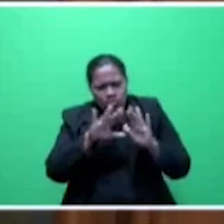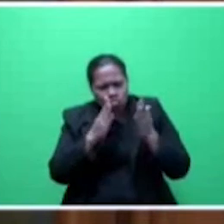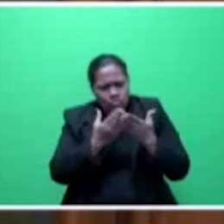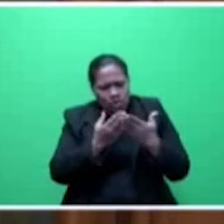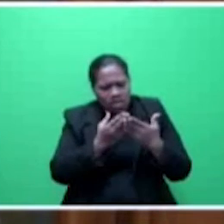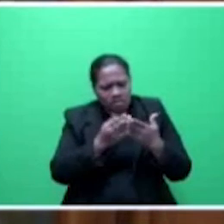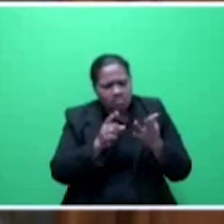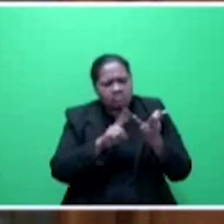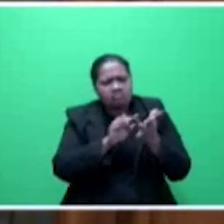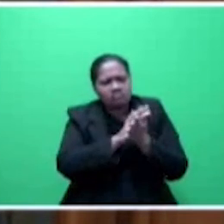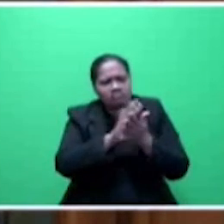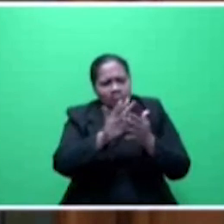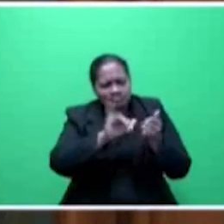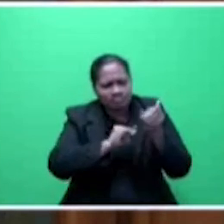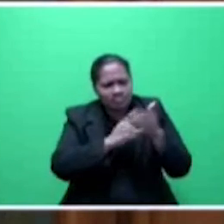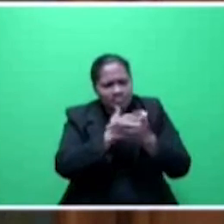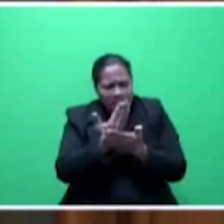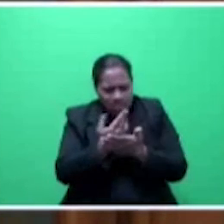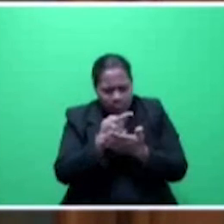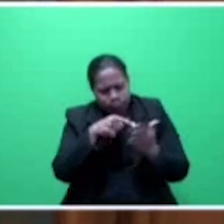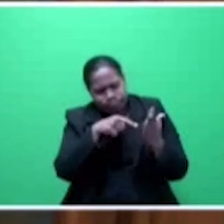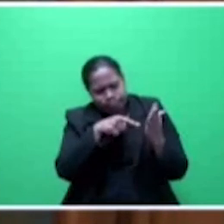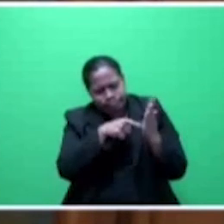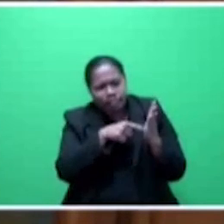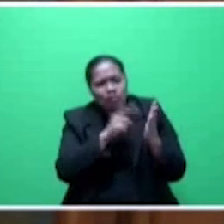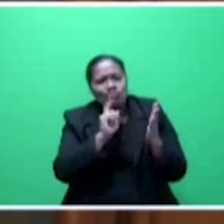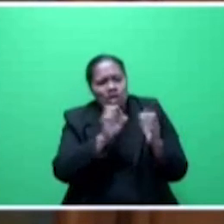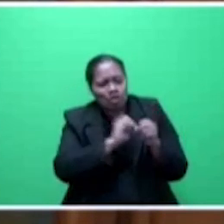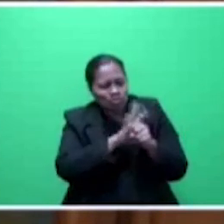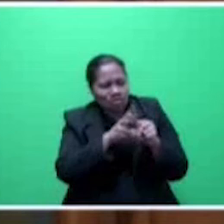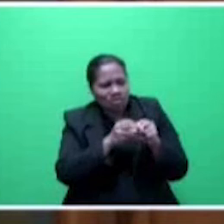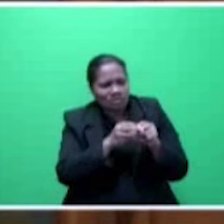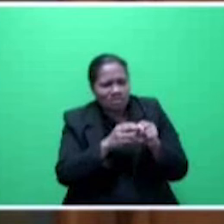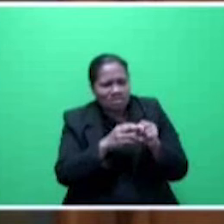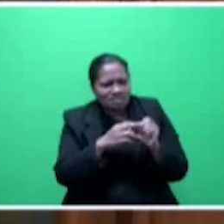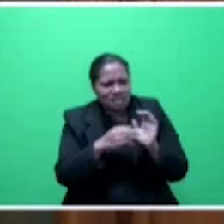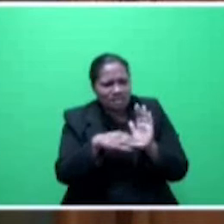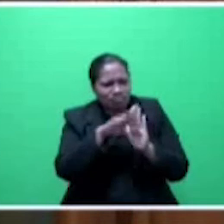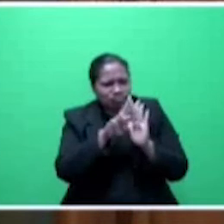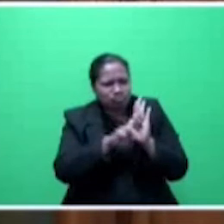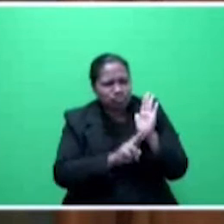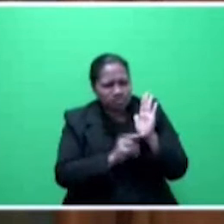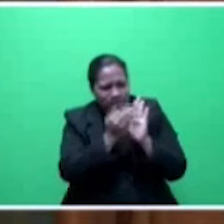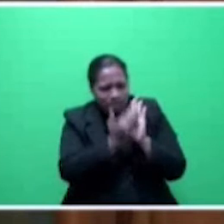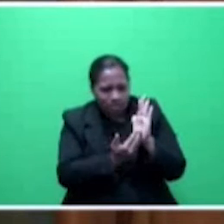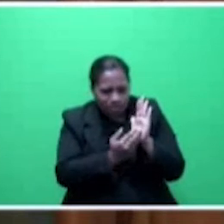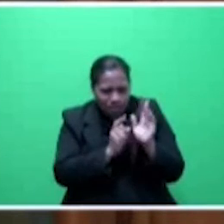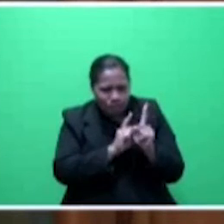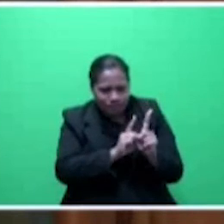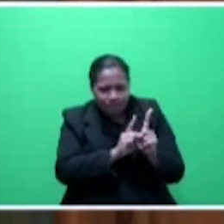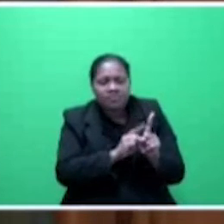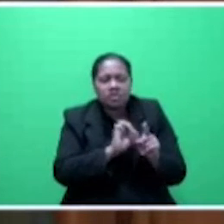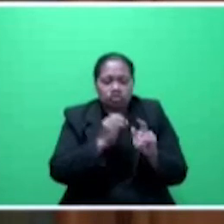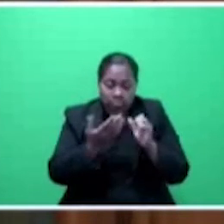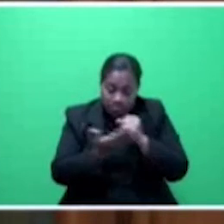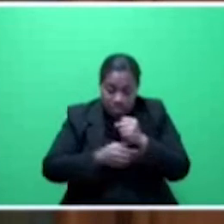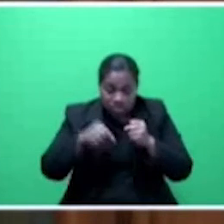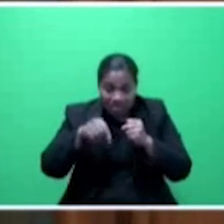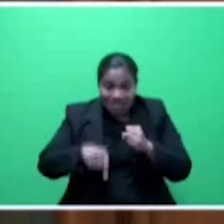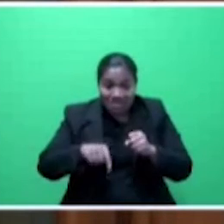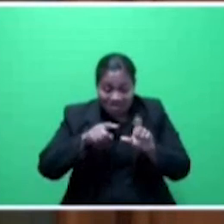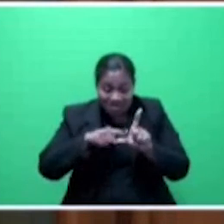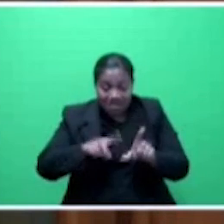noting the COVID-19 restrictions. My ministry, together with ILO, conducted a press statement based on this year's theme,